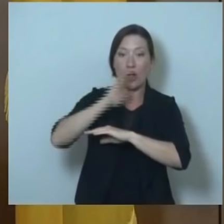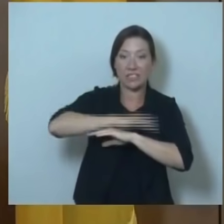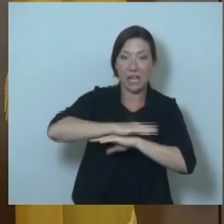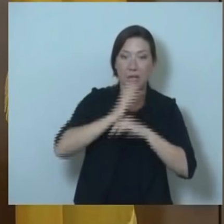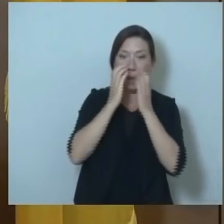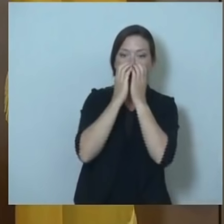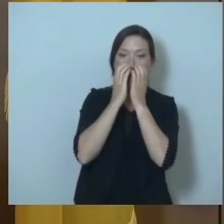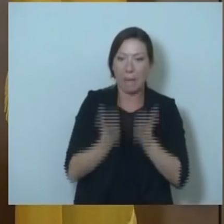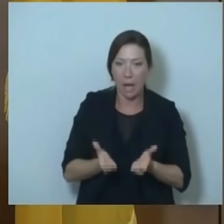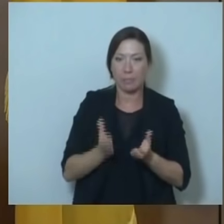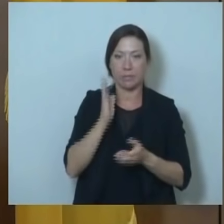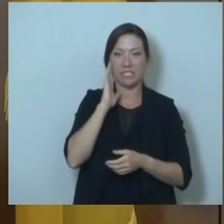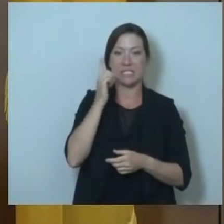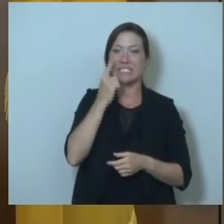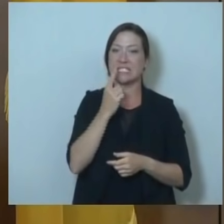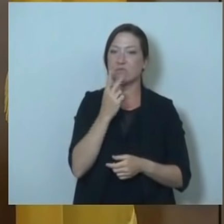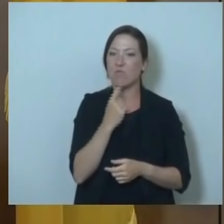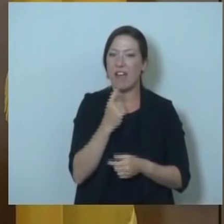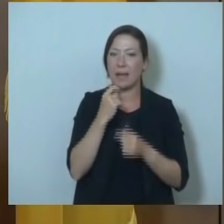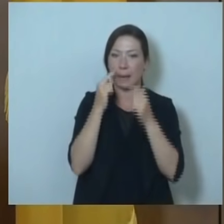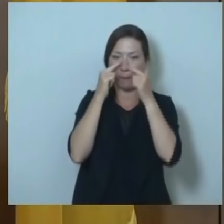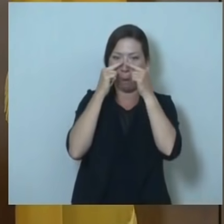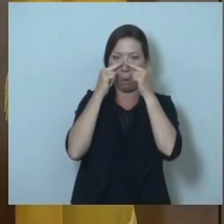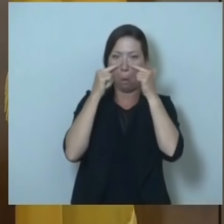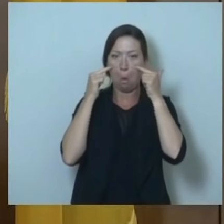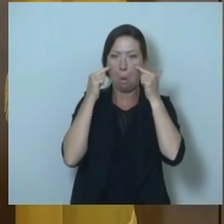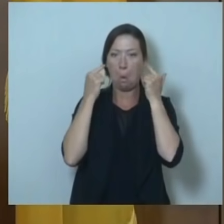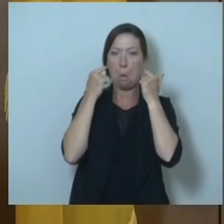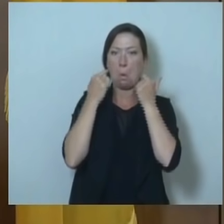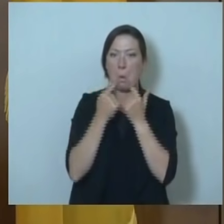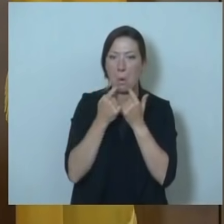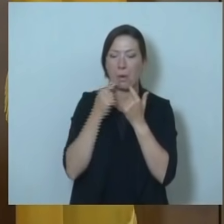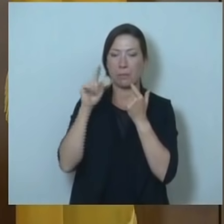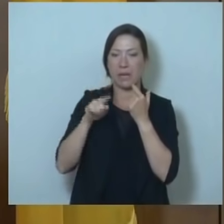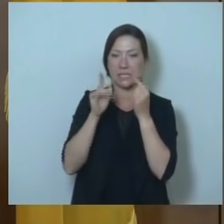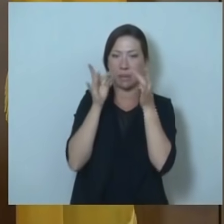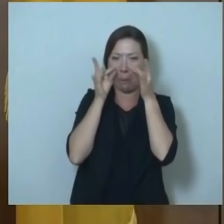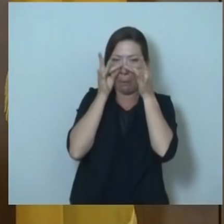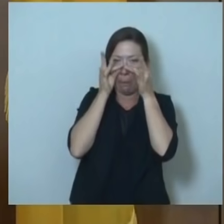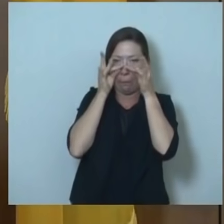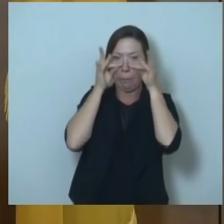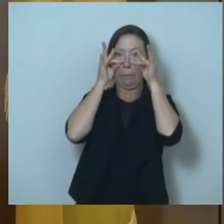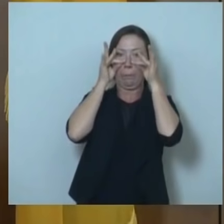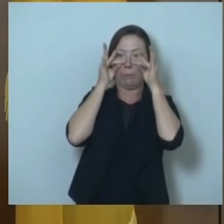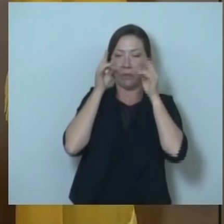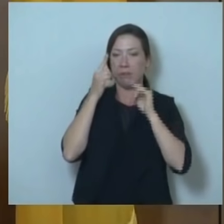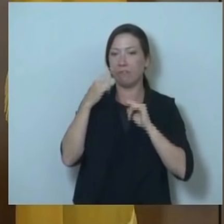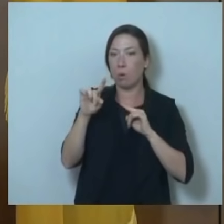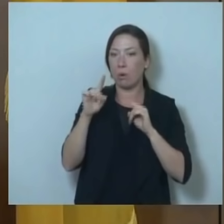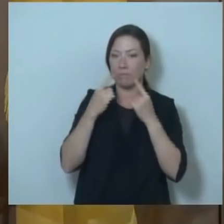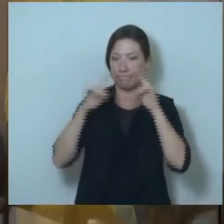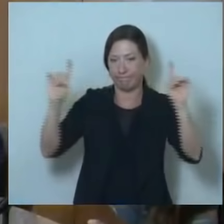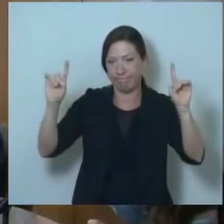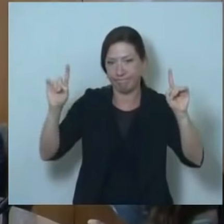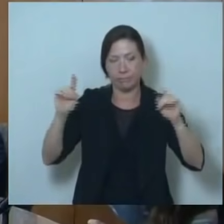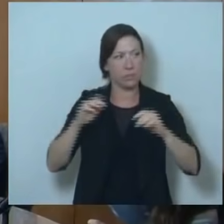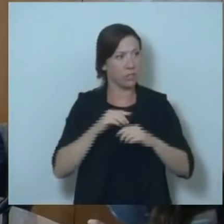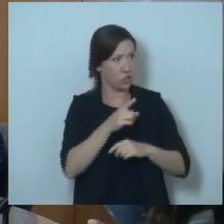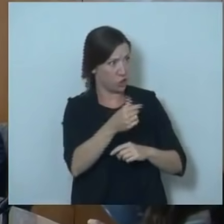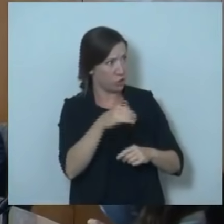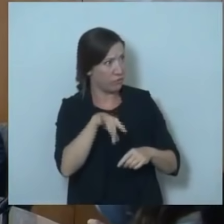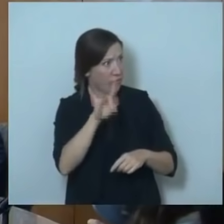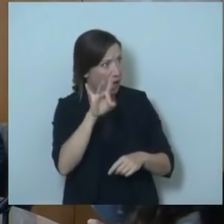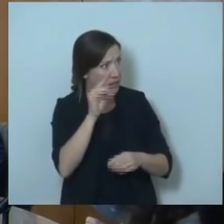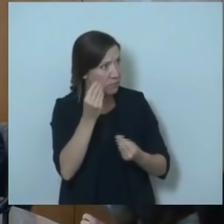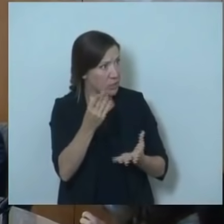skin because they have to be that tight in order to have the right effectiveness. Dr. Scrace, did you find that? No, I don't have that on